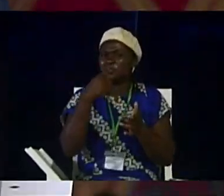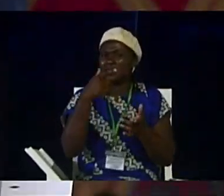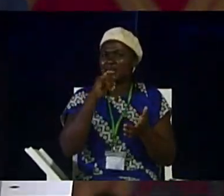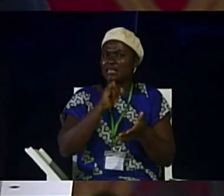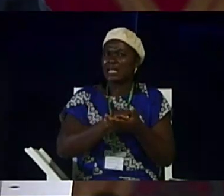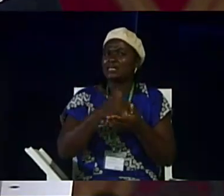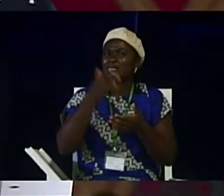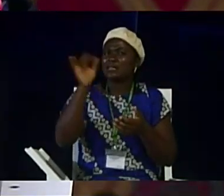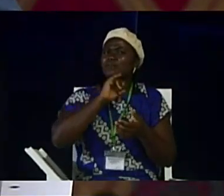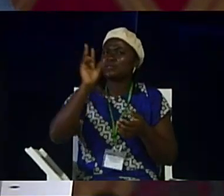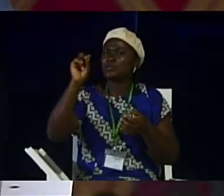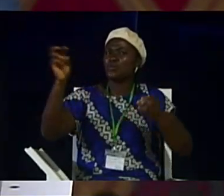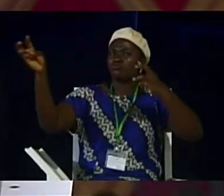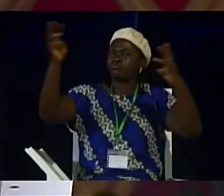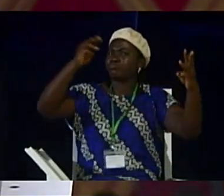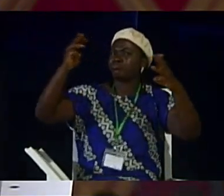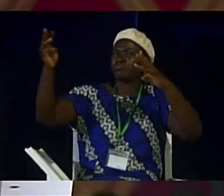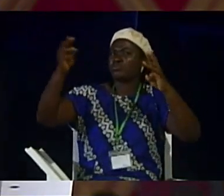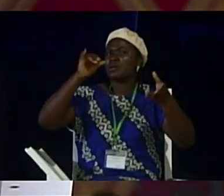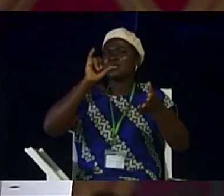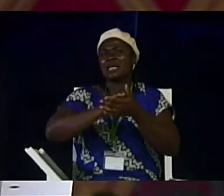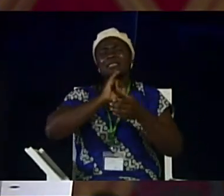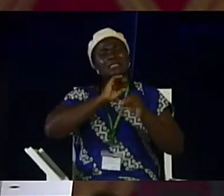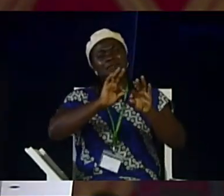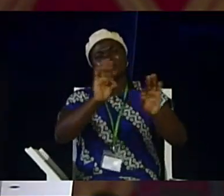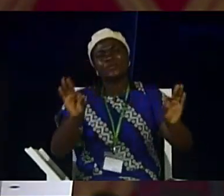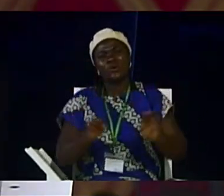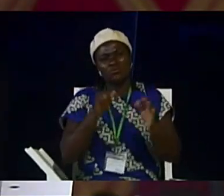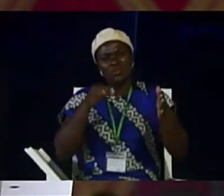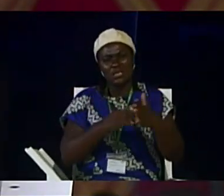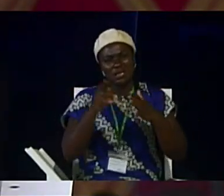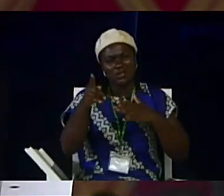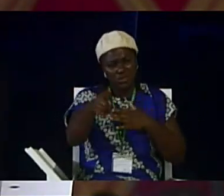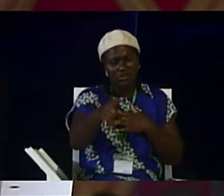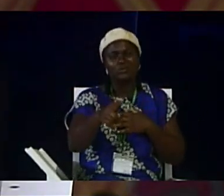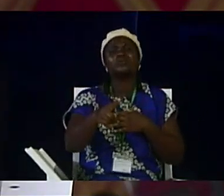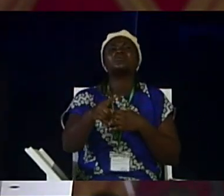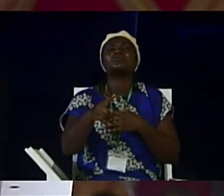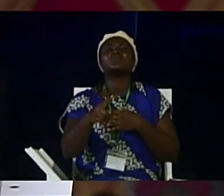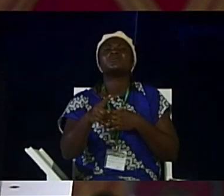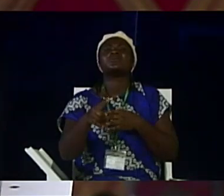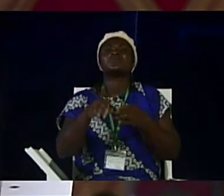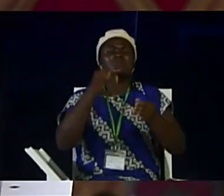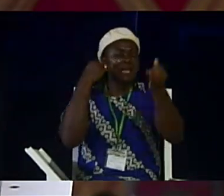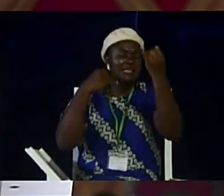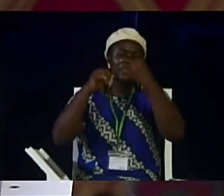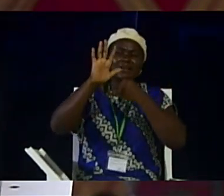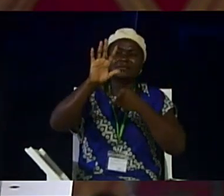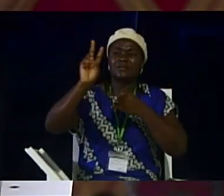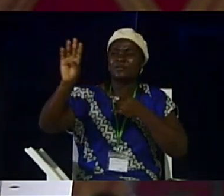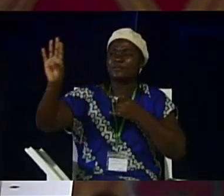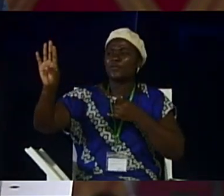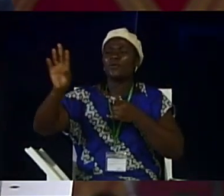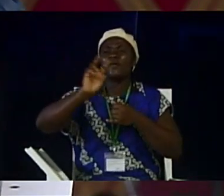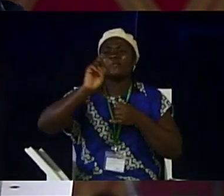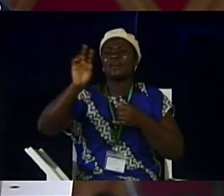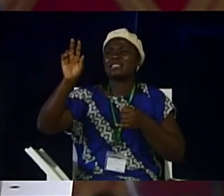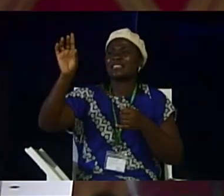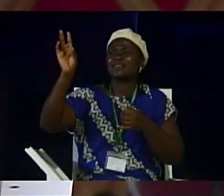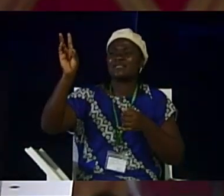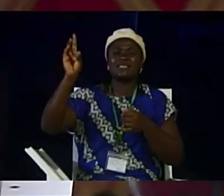no weapon that is formed against you, Isaiah 54 and 17,